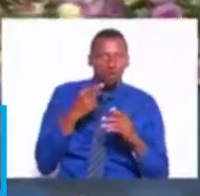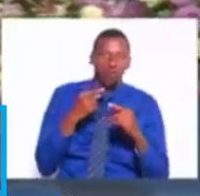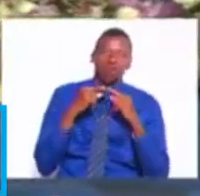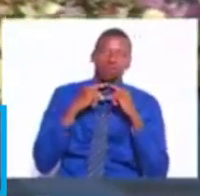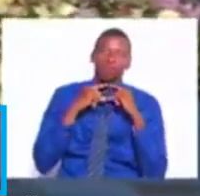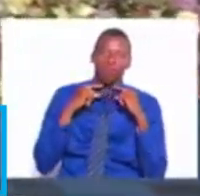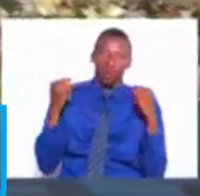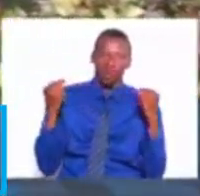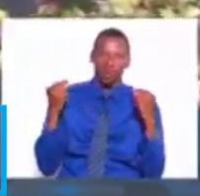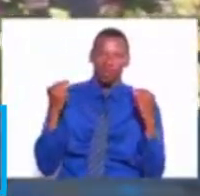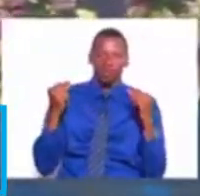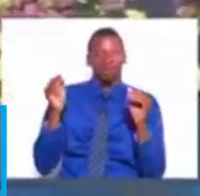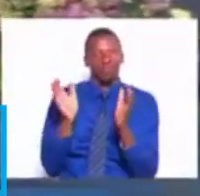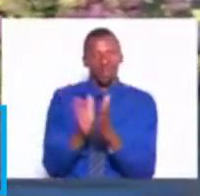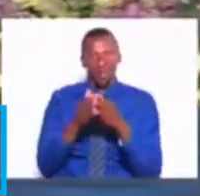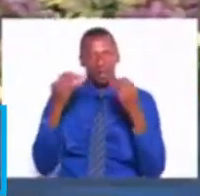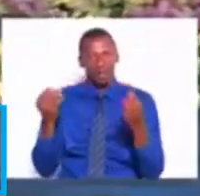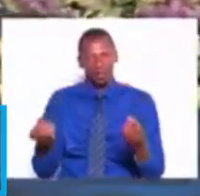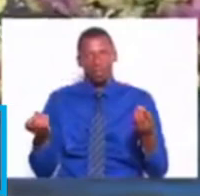Hallelujah.